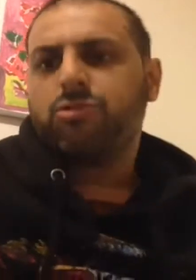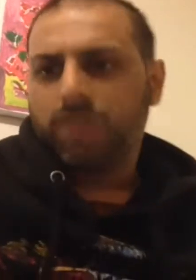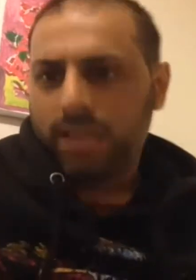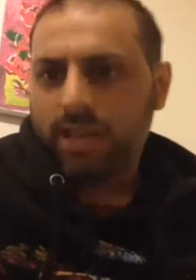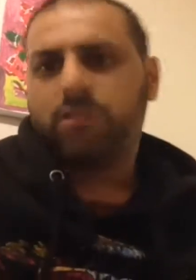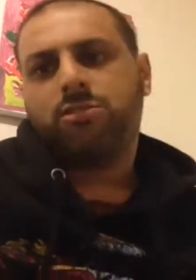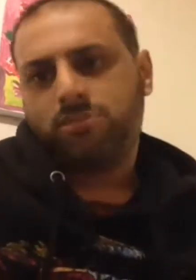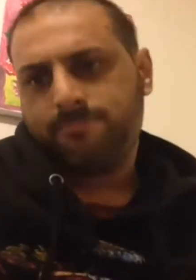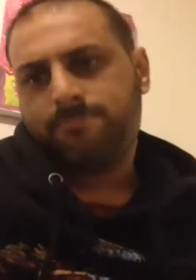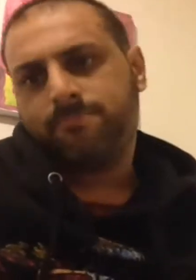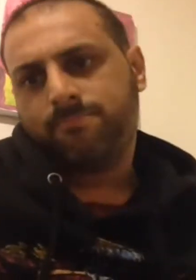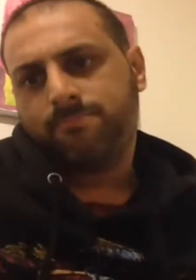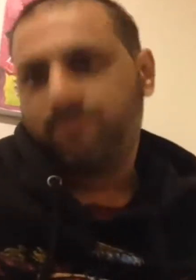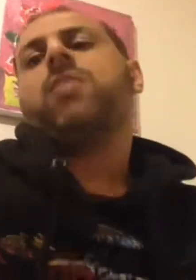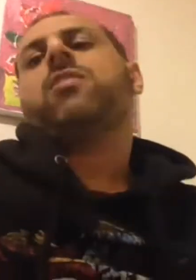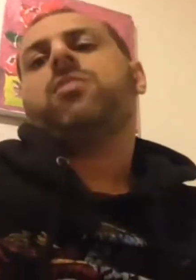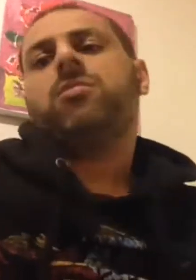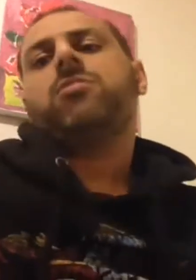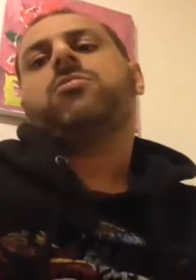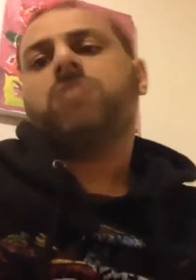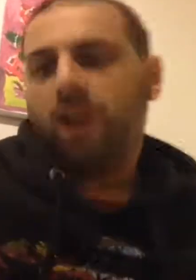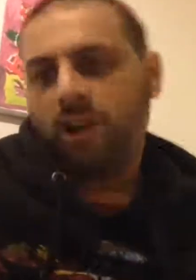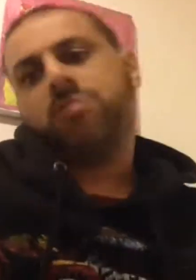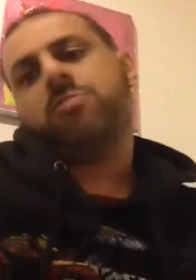People together.